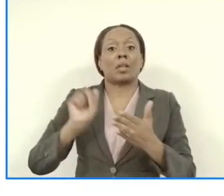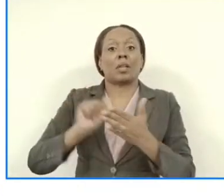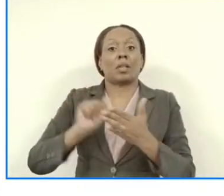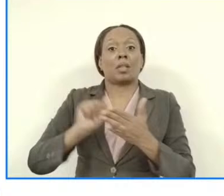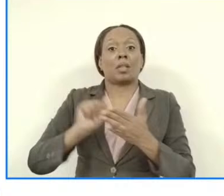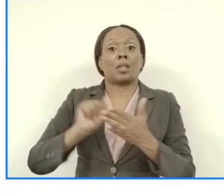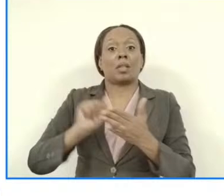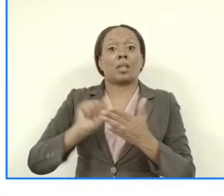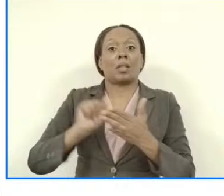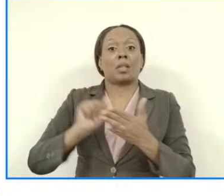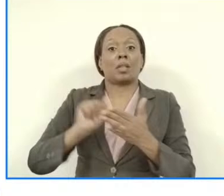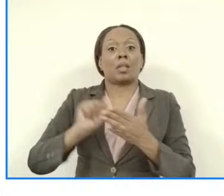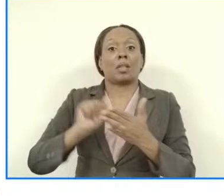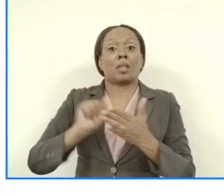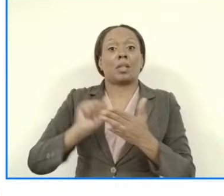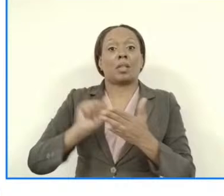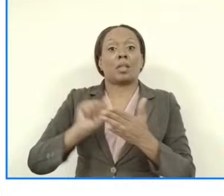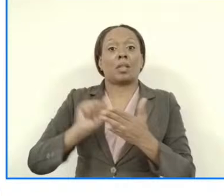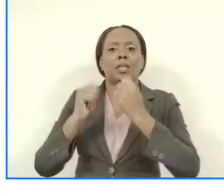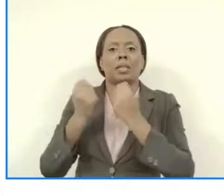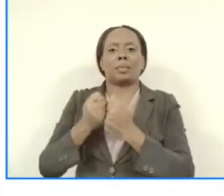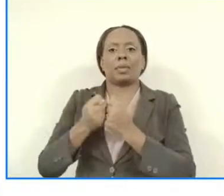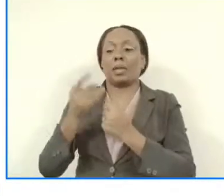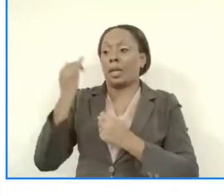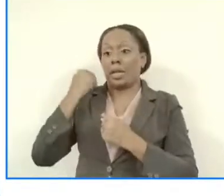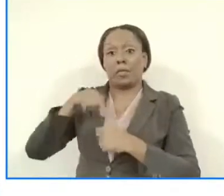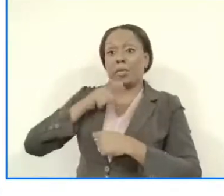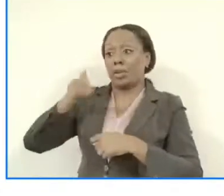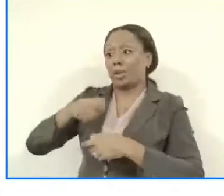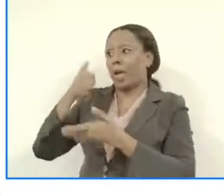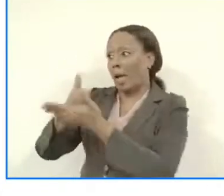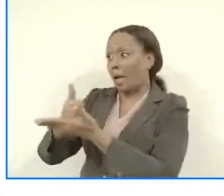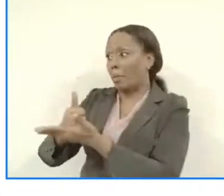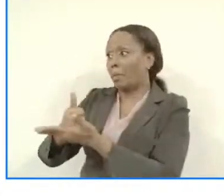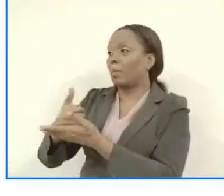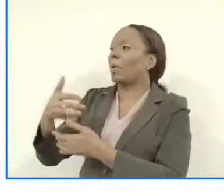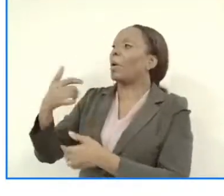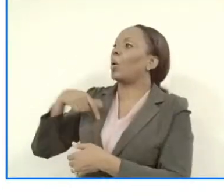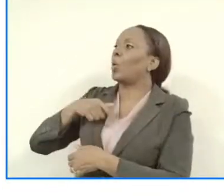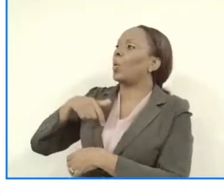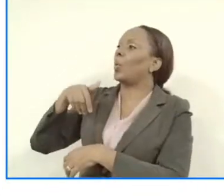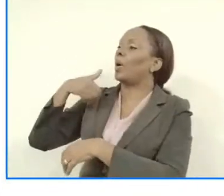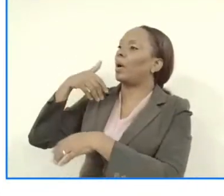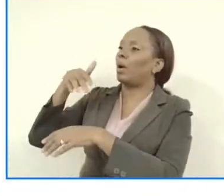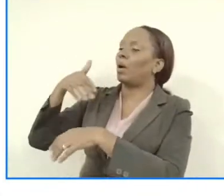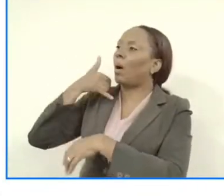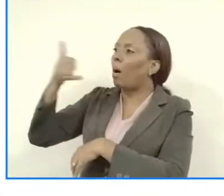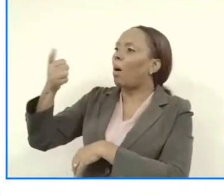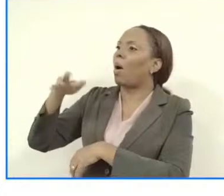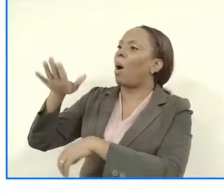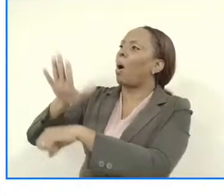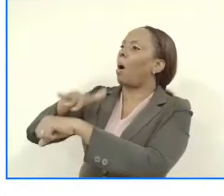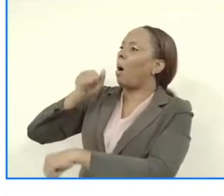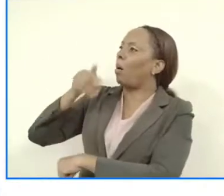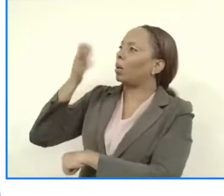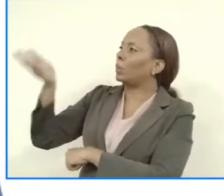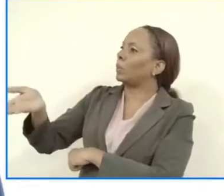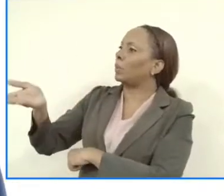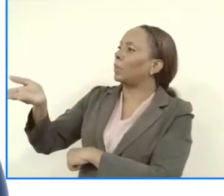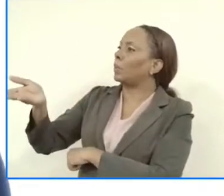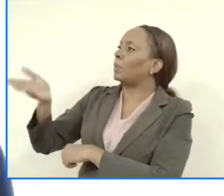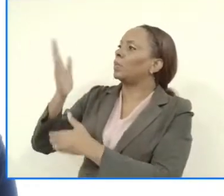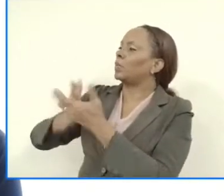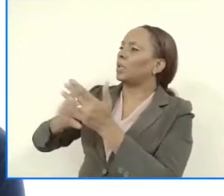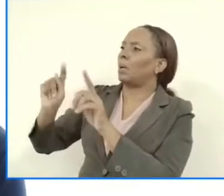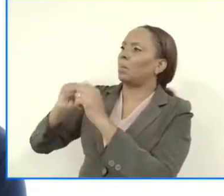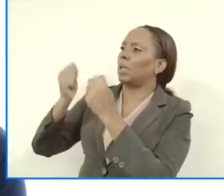as well on resources to assist us when we are in need. And in fact, as we indicated yesterday, we are bringing in a